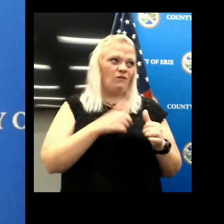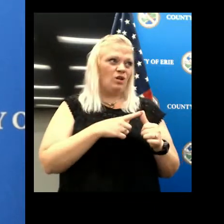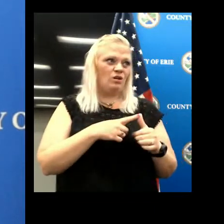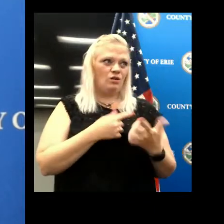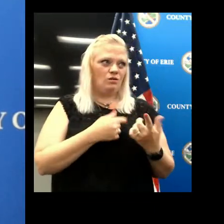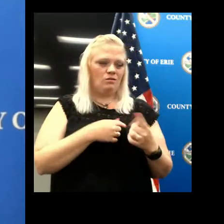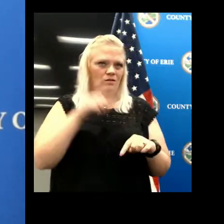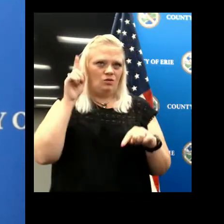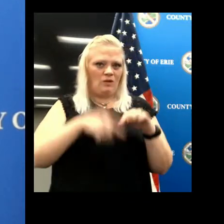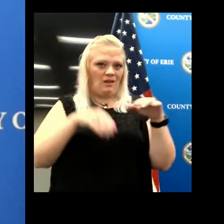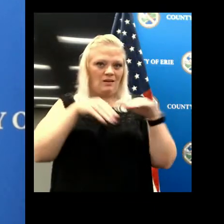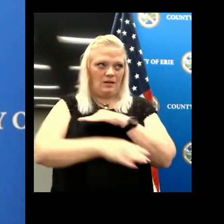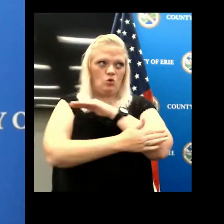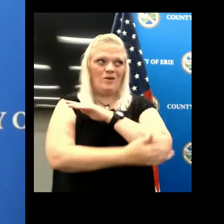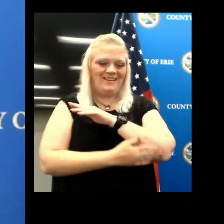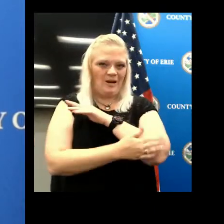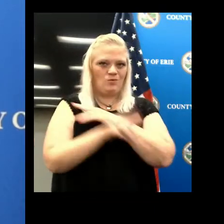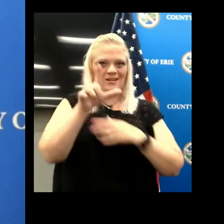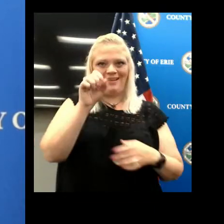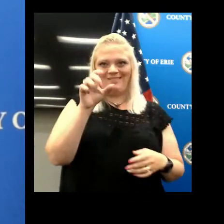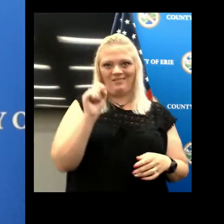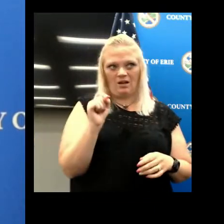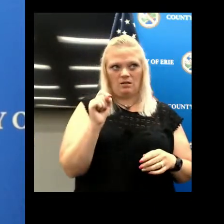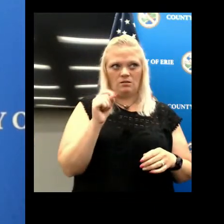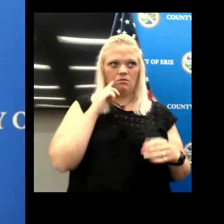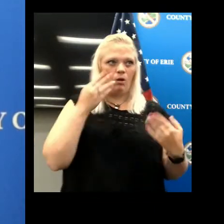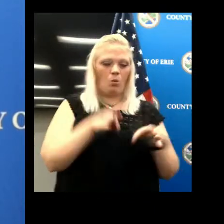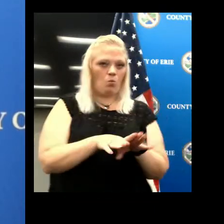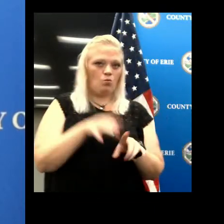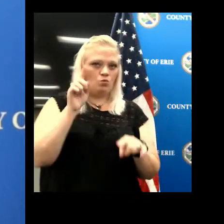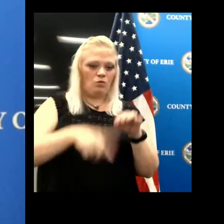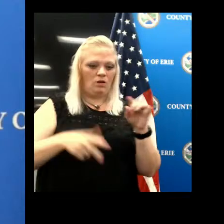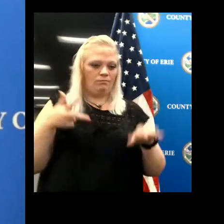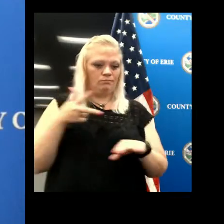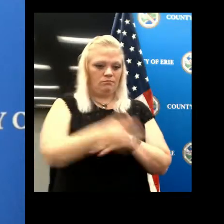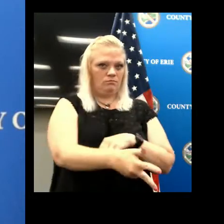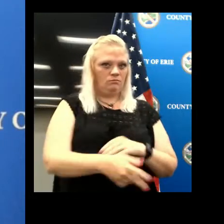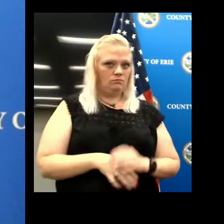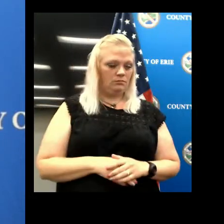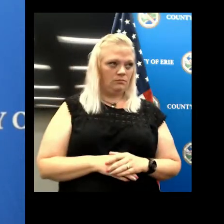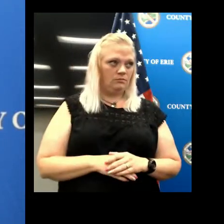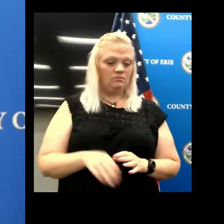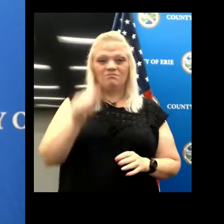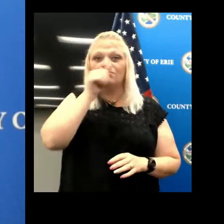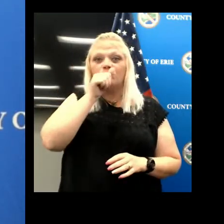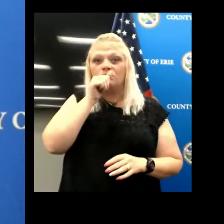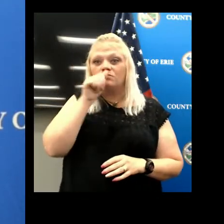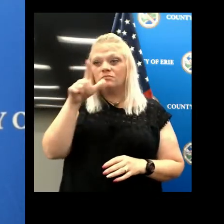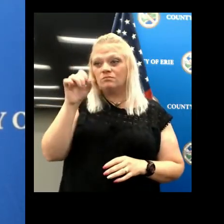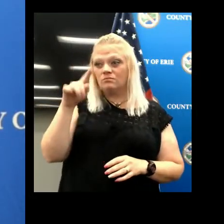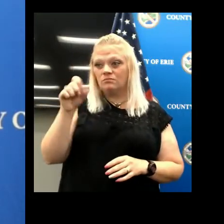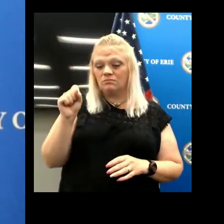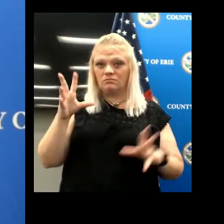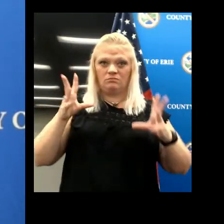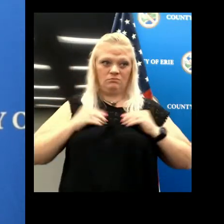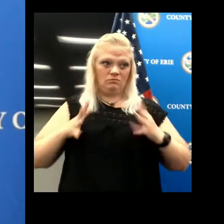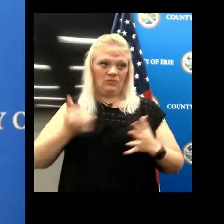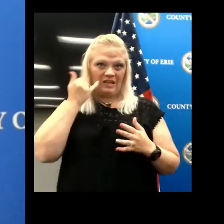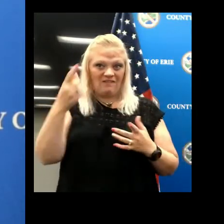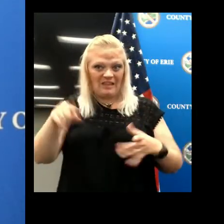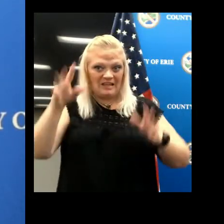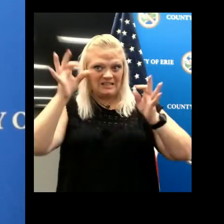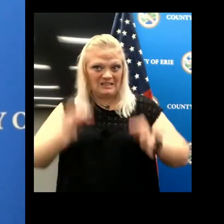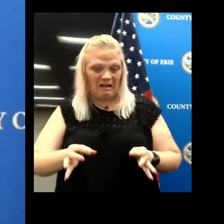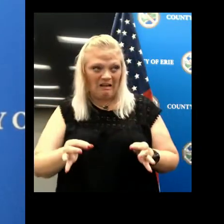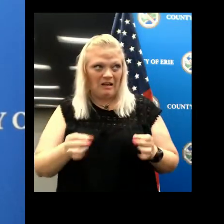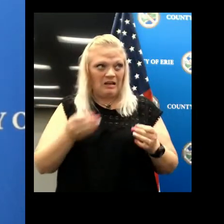in a county lot. Those will all be closed, so you're not going to be able to pull in. Private lots, private lawn owners, if they decide to do it, and